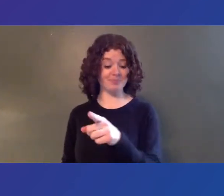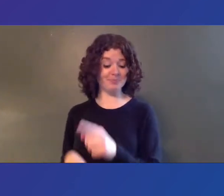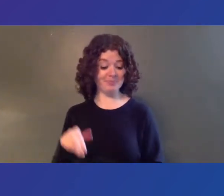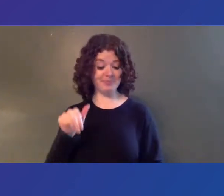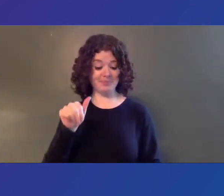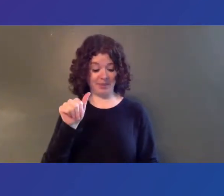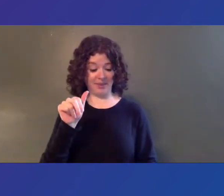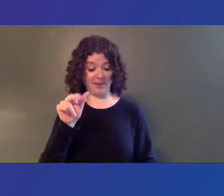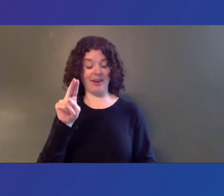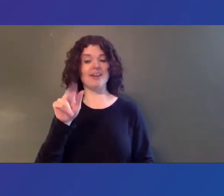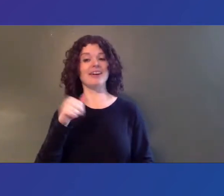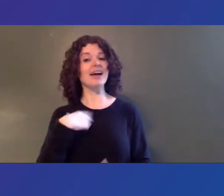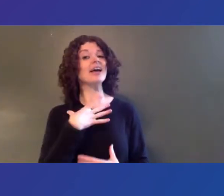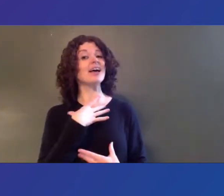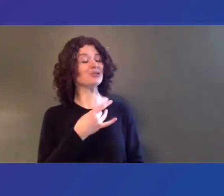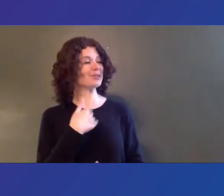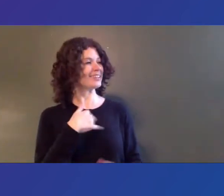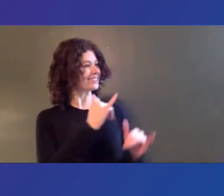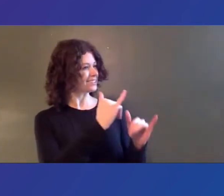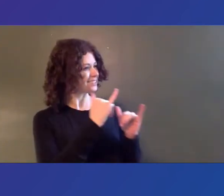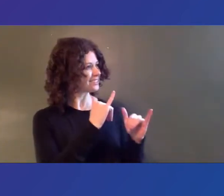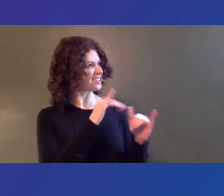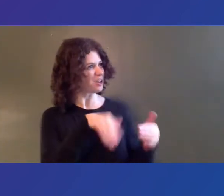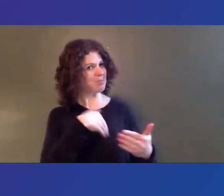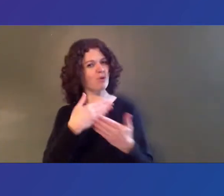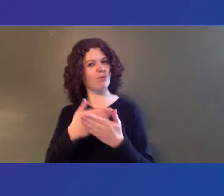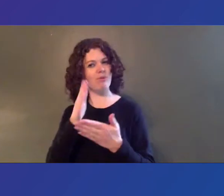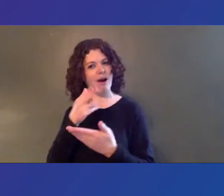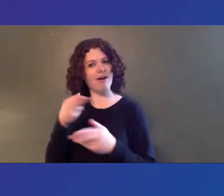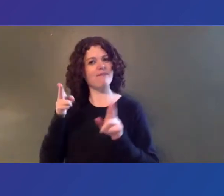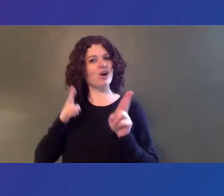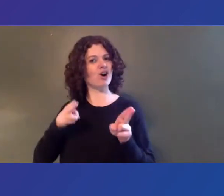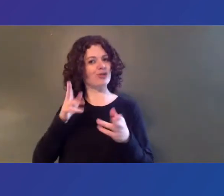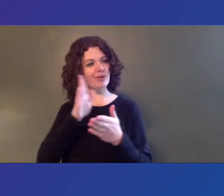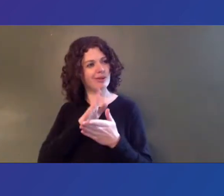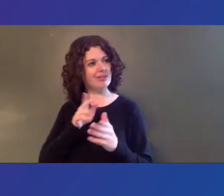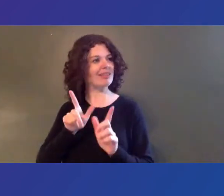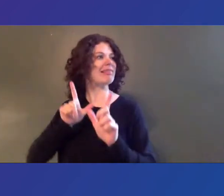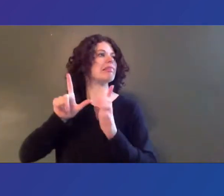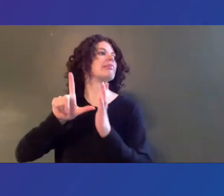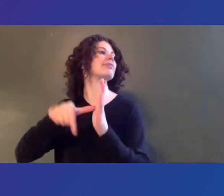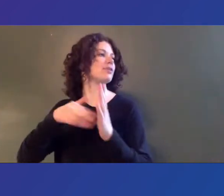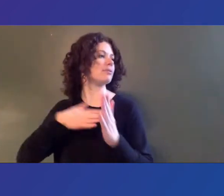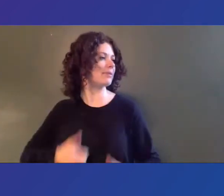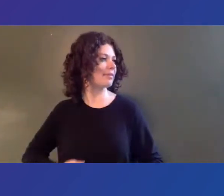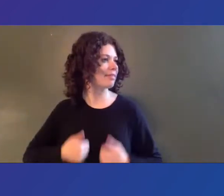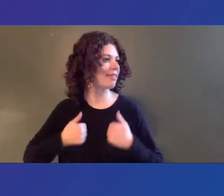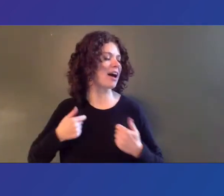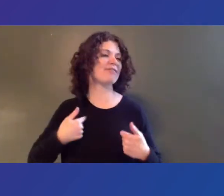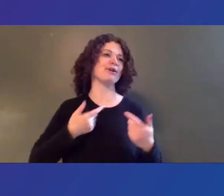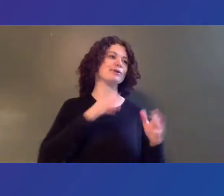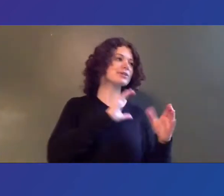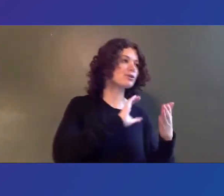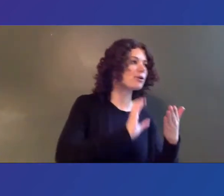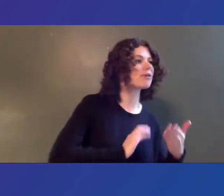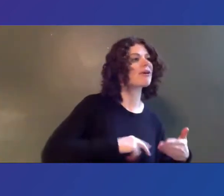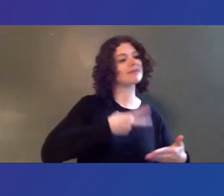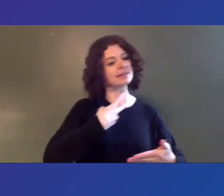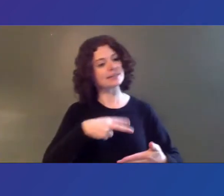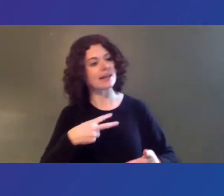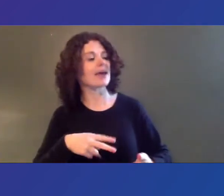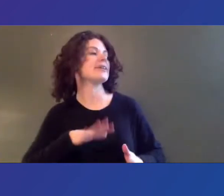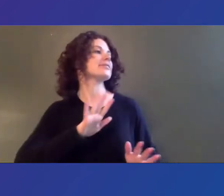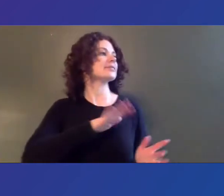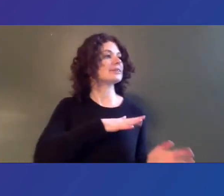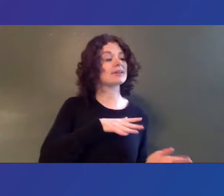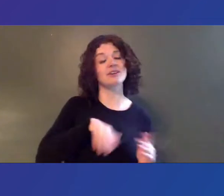I was, dancing, performing, choreographing. And I actually thought that was a real advantage. I